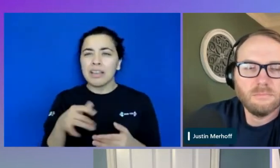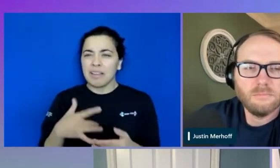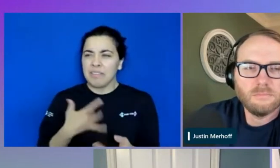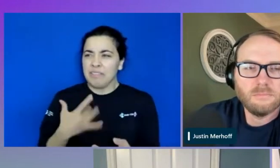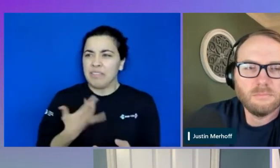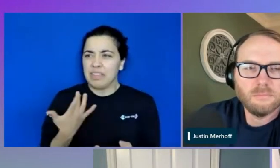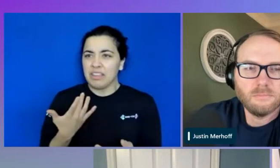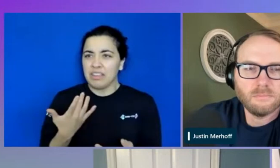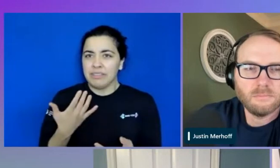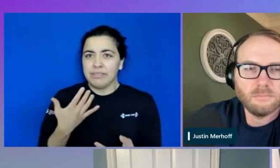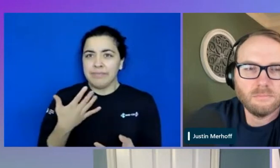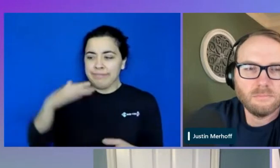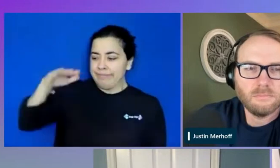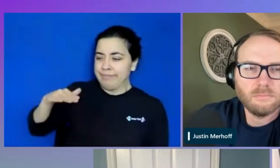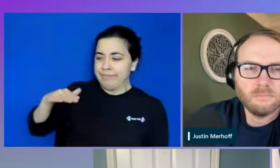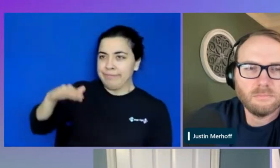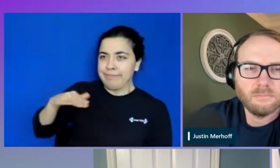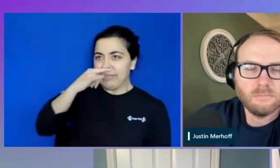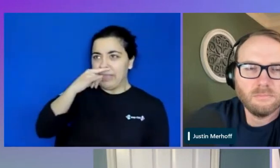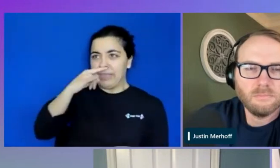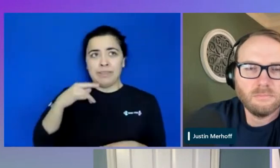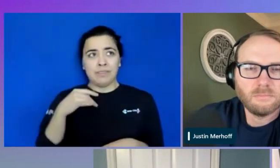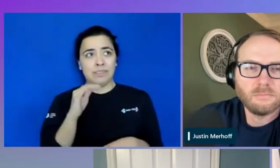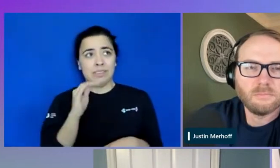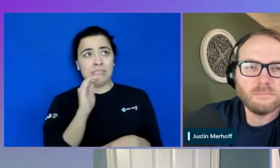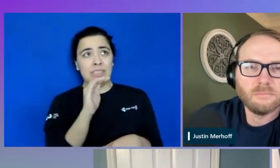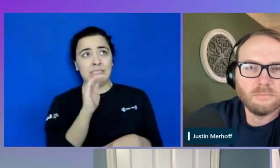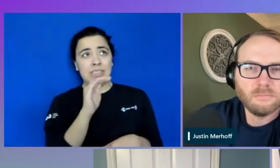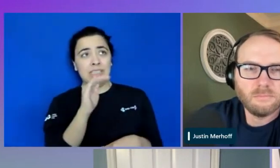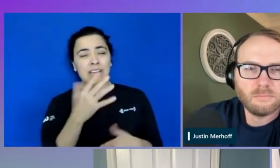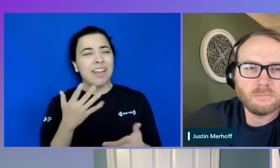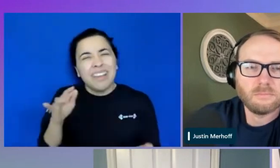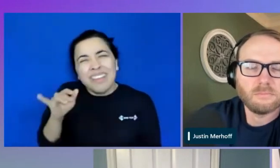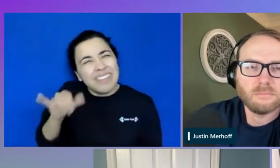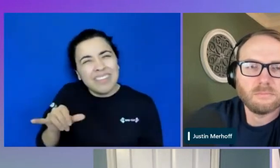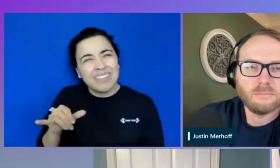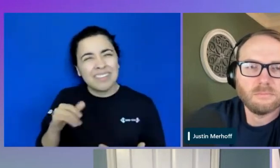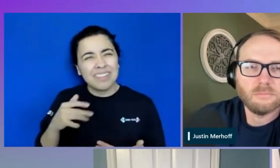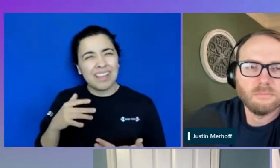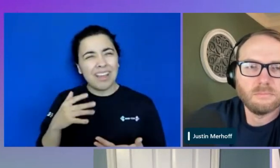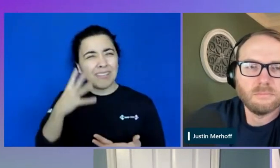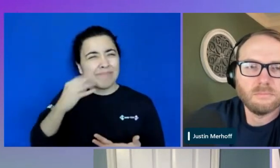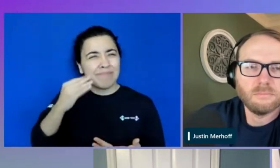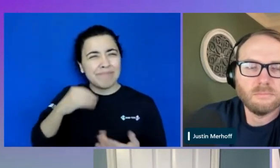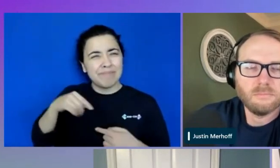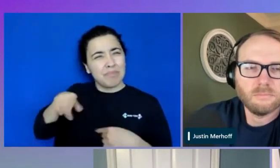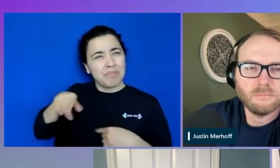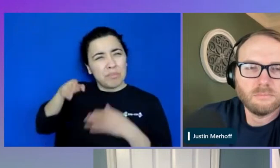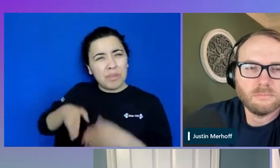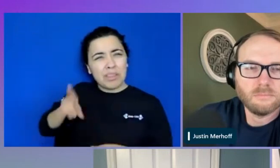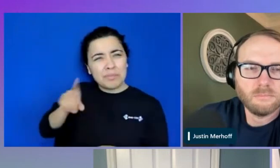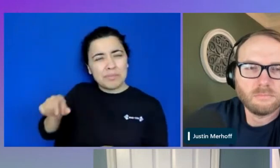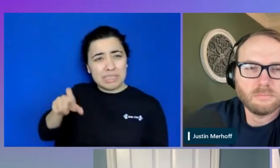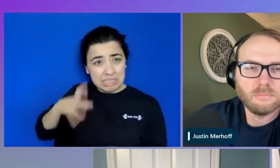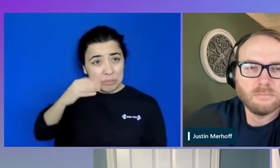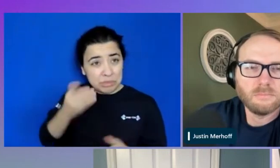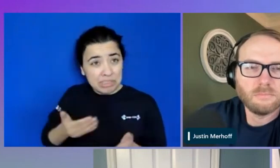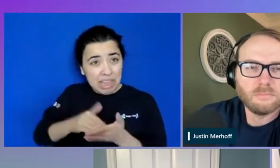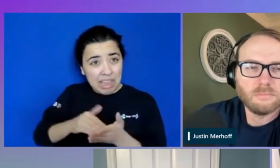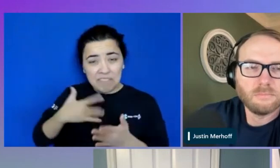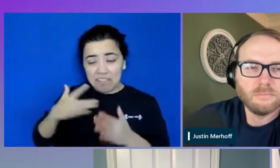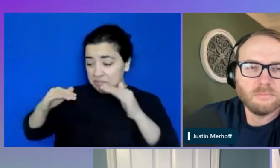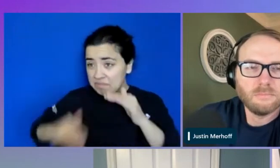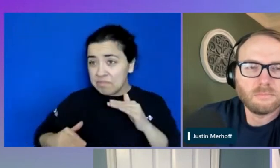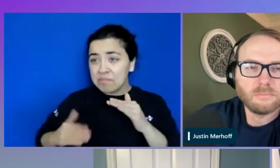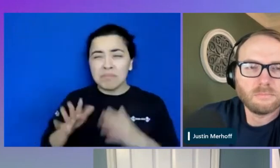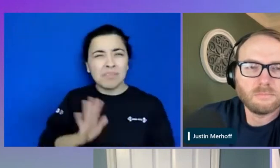like a toddler when you're put in that situation, which again is not something that people with disabilities need more of, not something